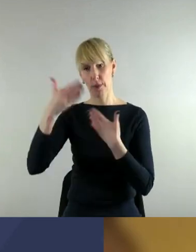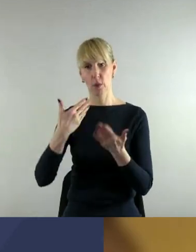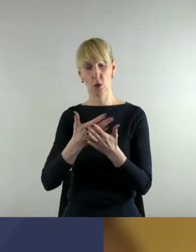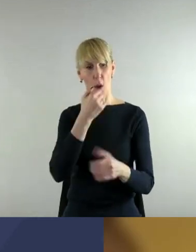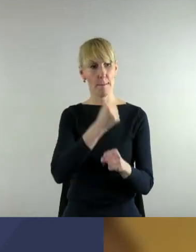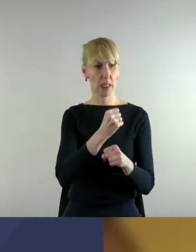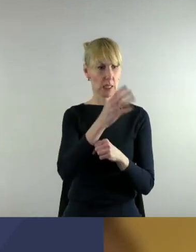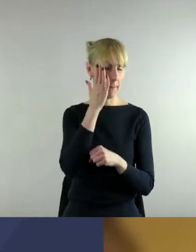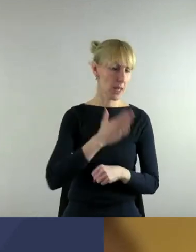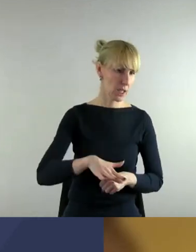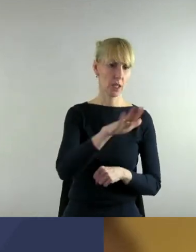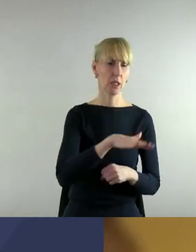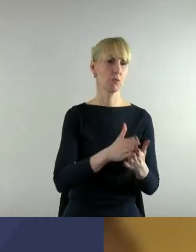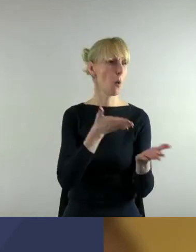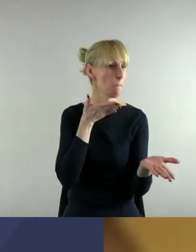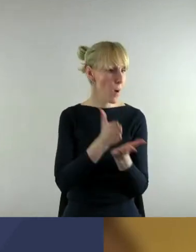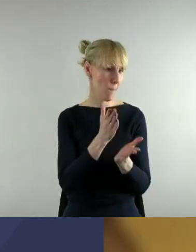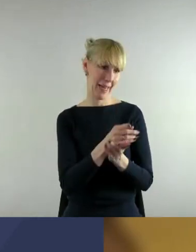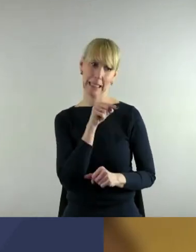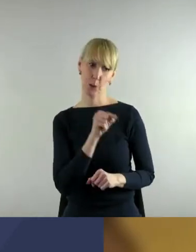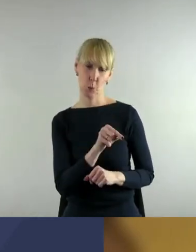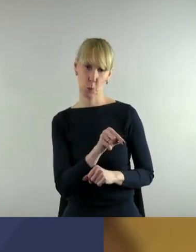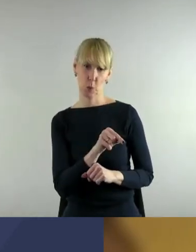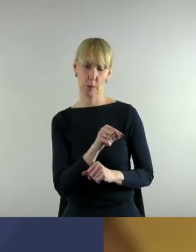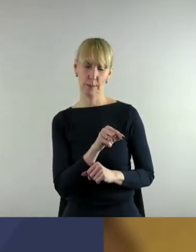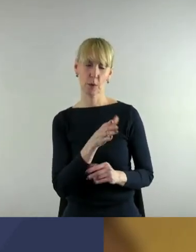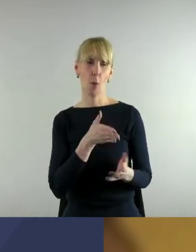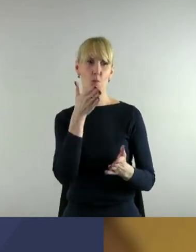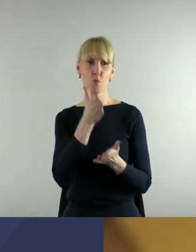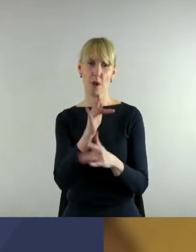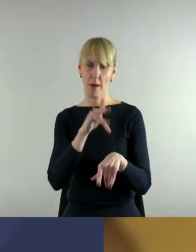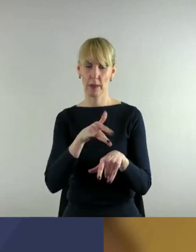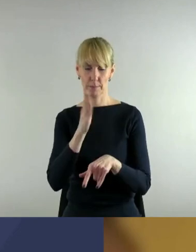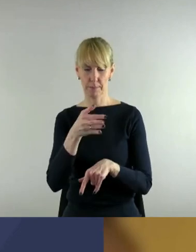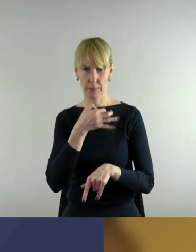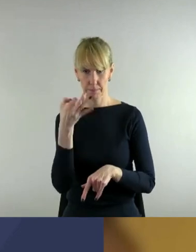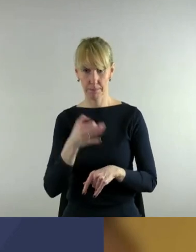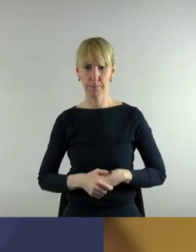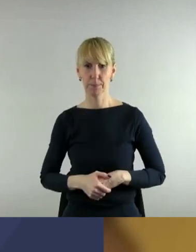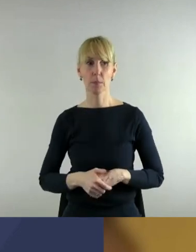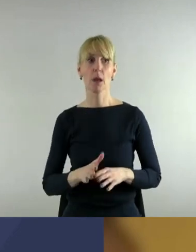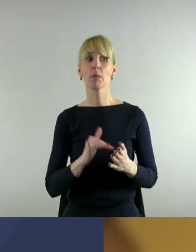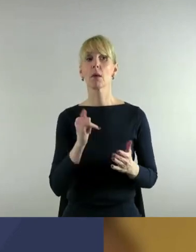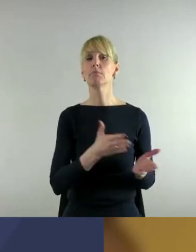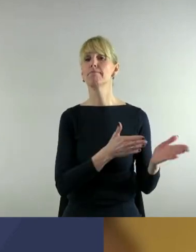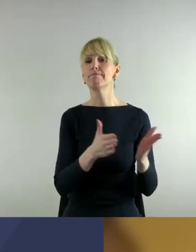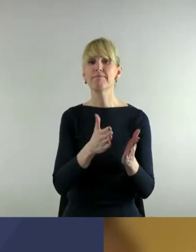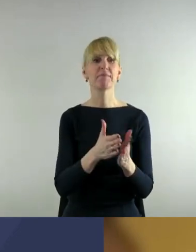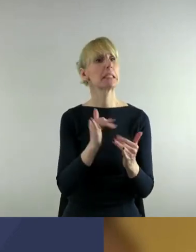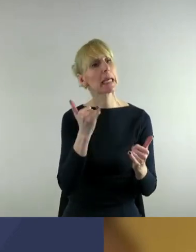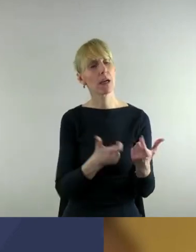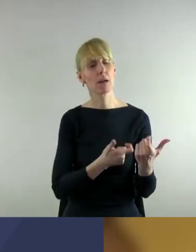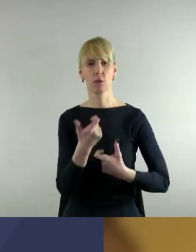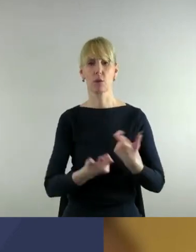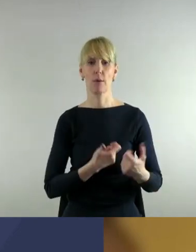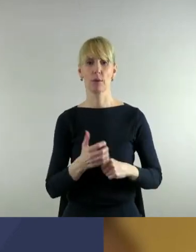that the work with the inhabitants, helping them, but also preparing them, showing them the ways how to do